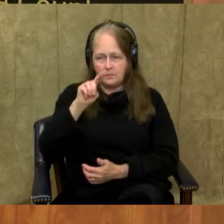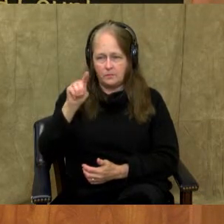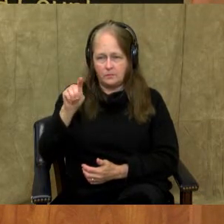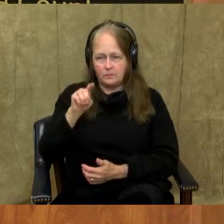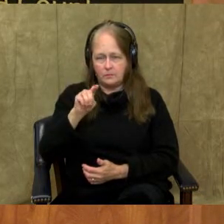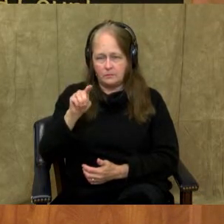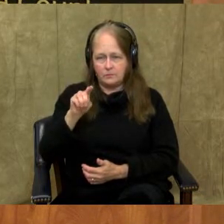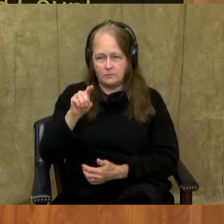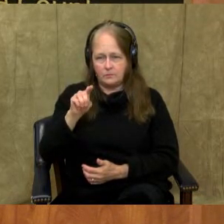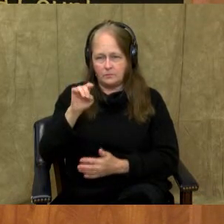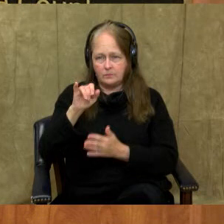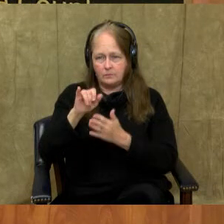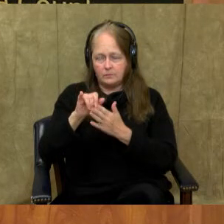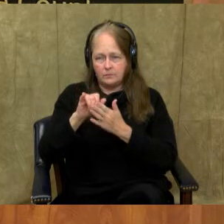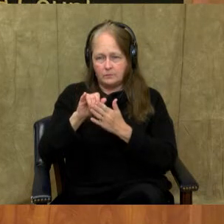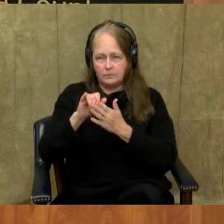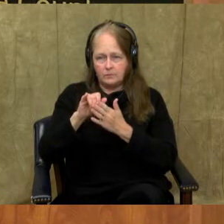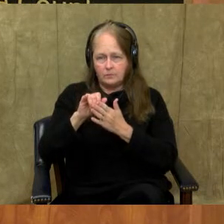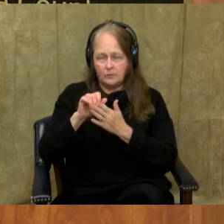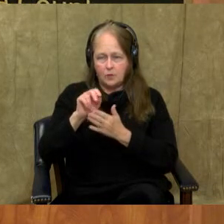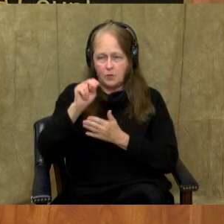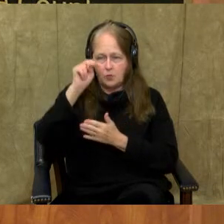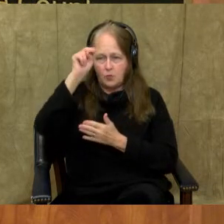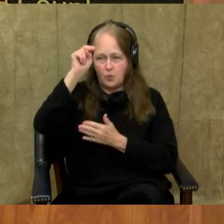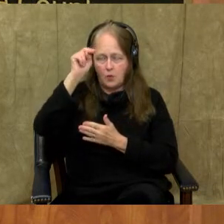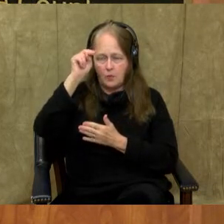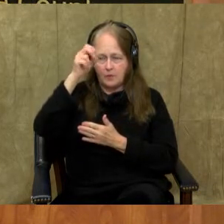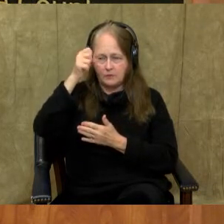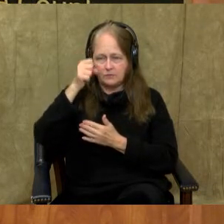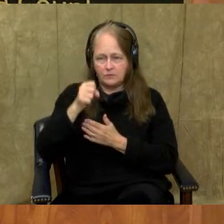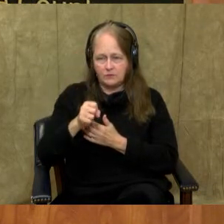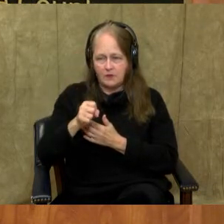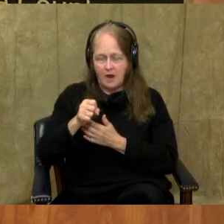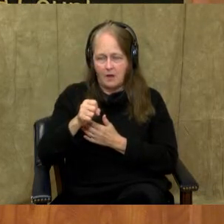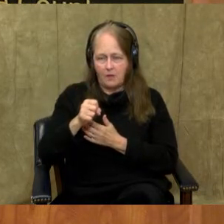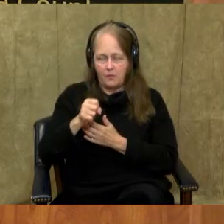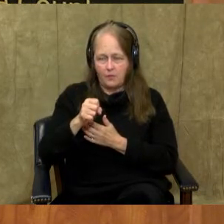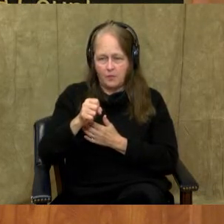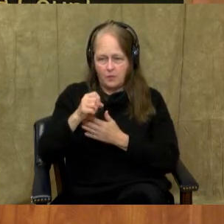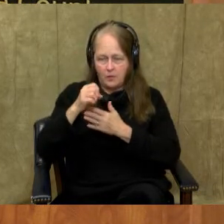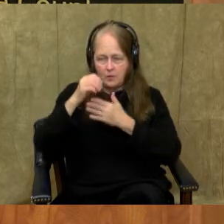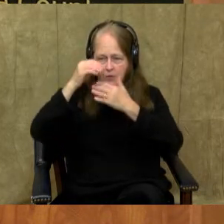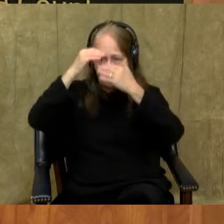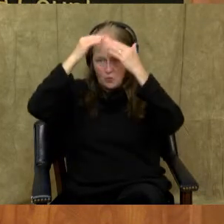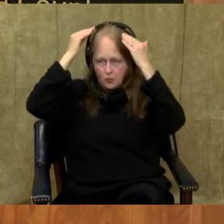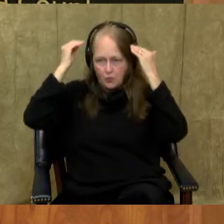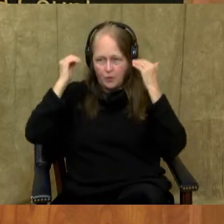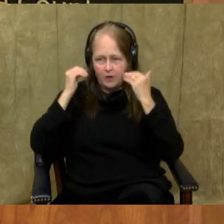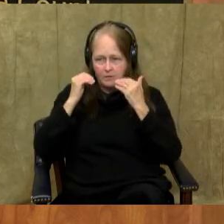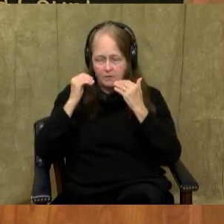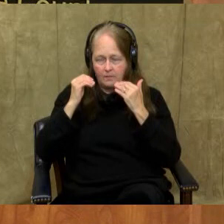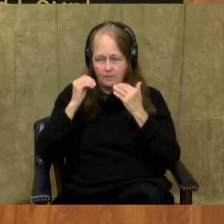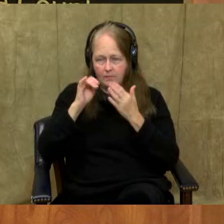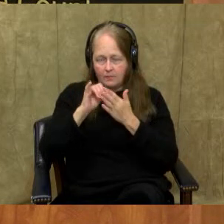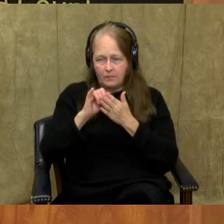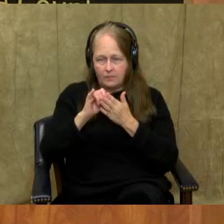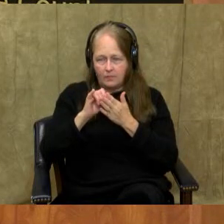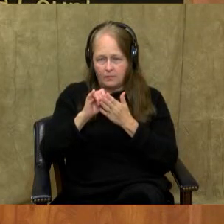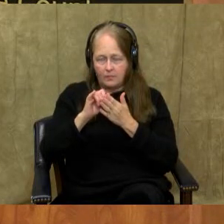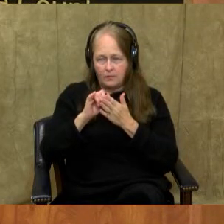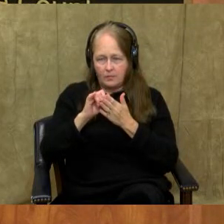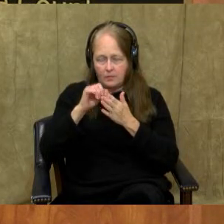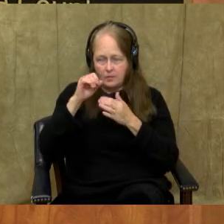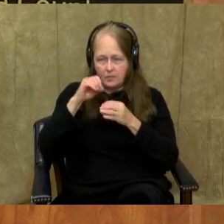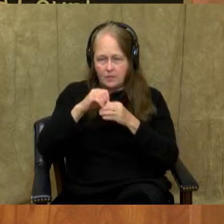correct. This is the border of North and South Korea. It's basically the boundary that was